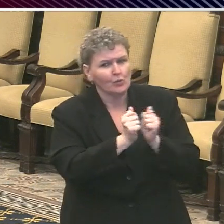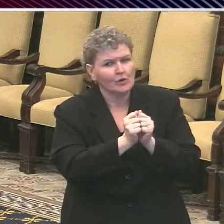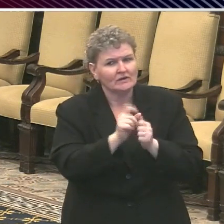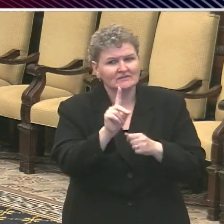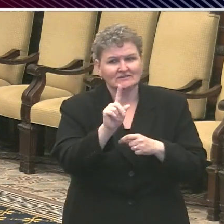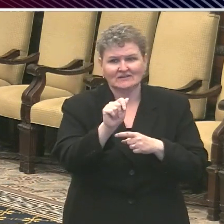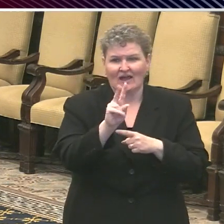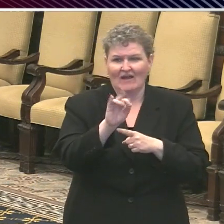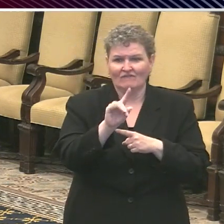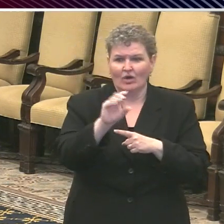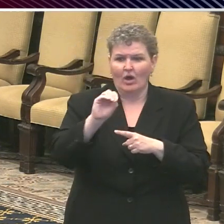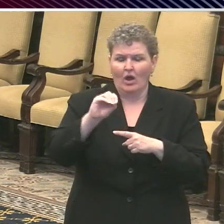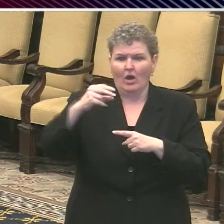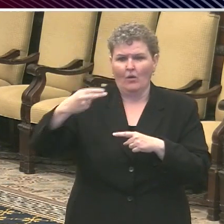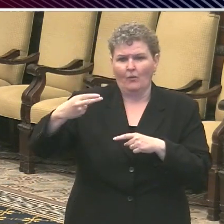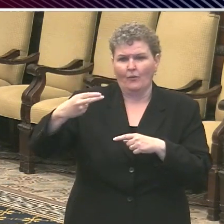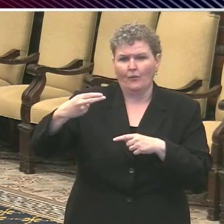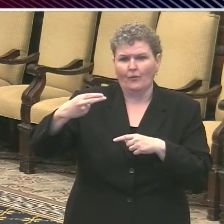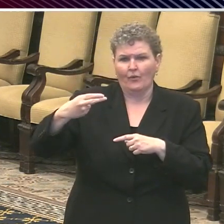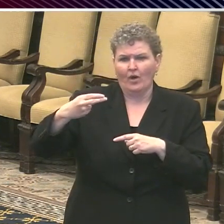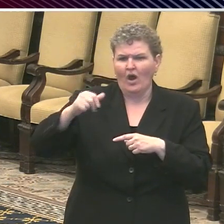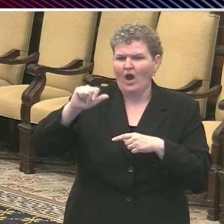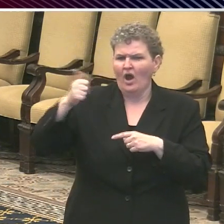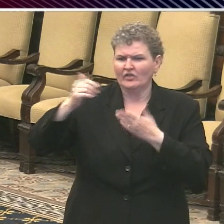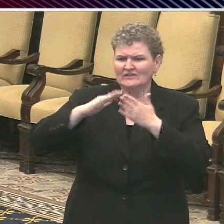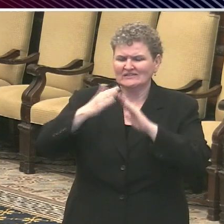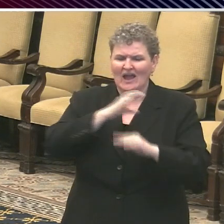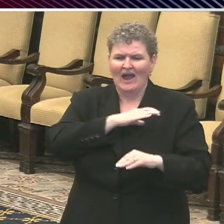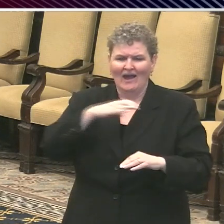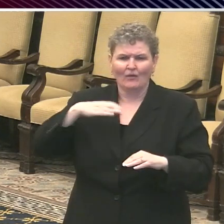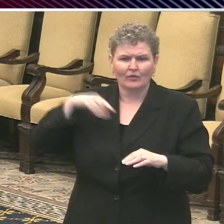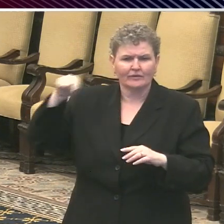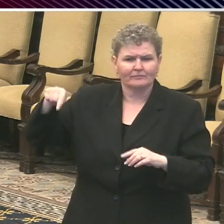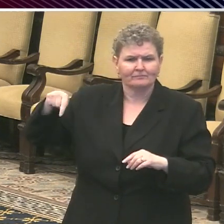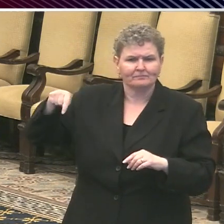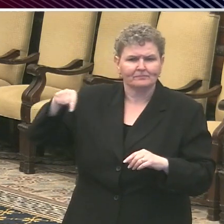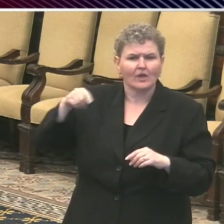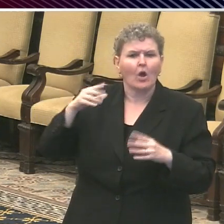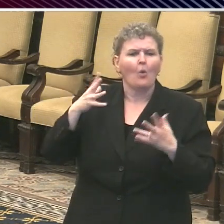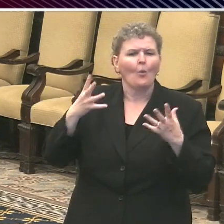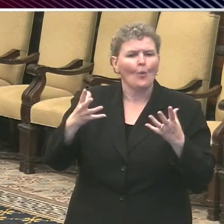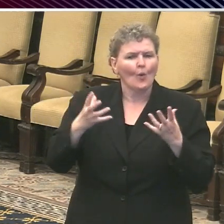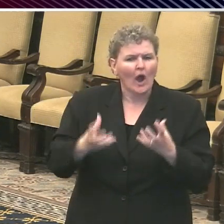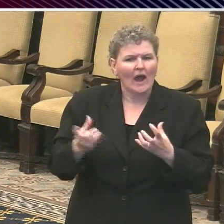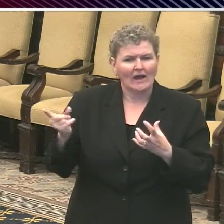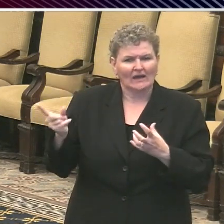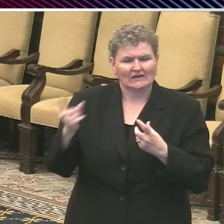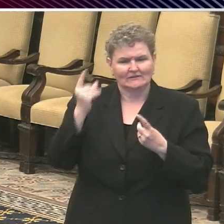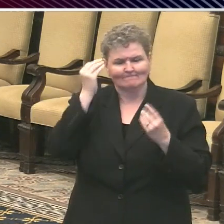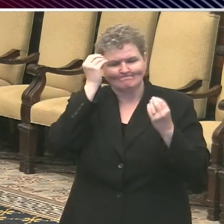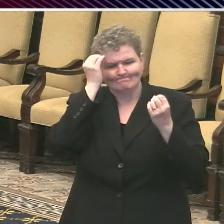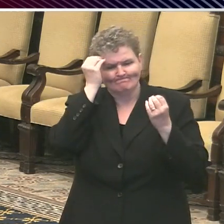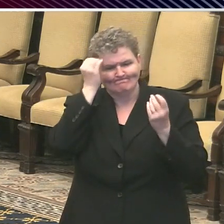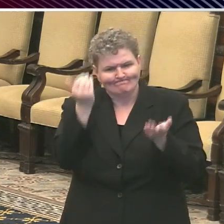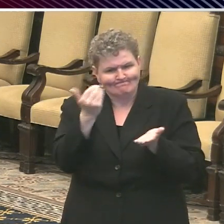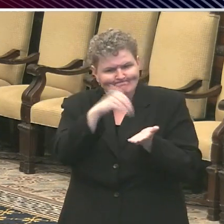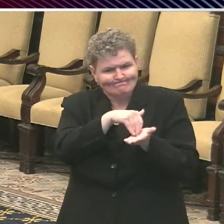city council members are asking for you to reconsider